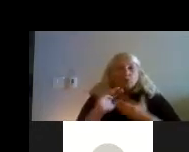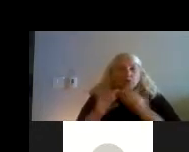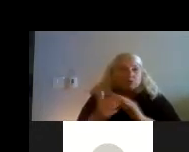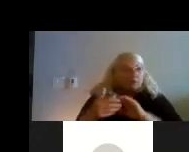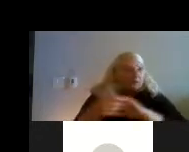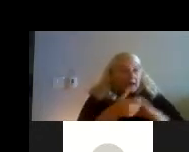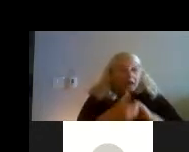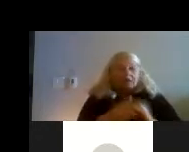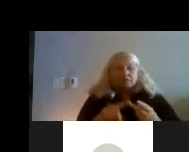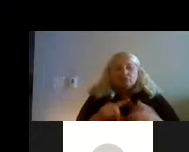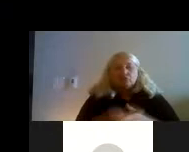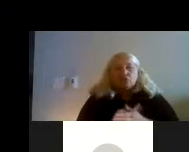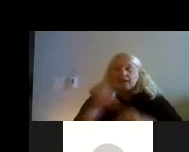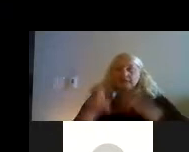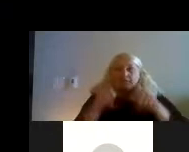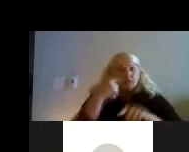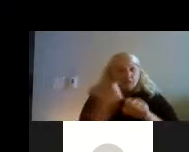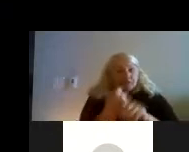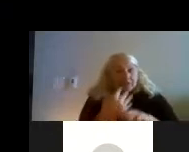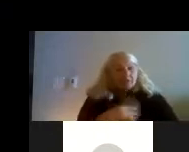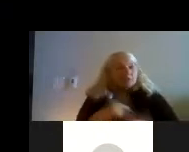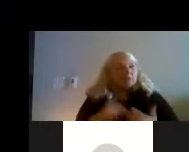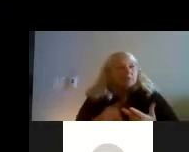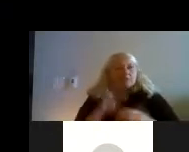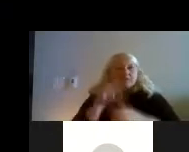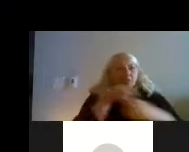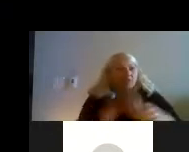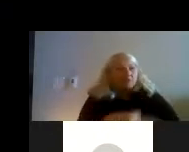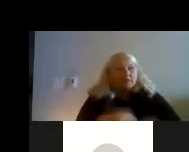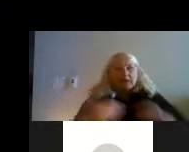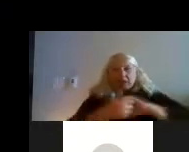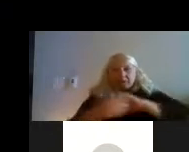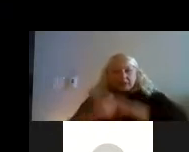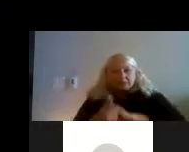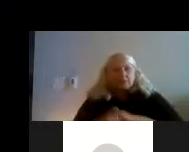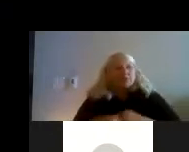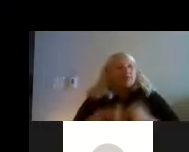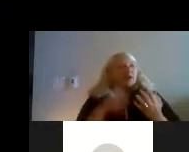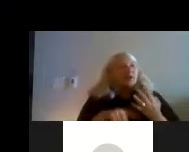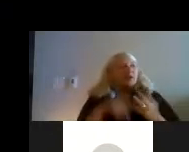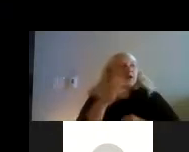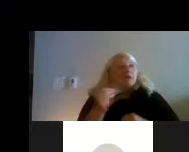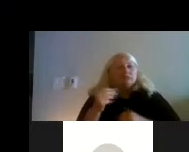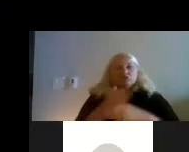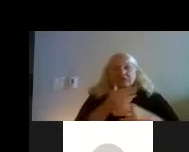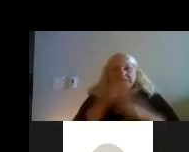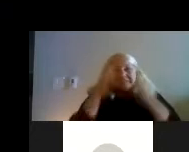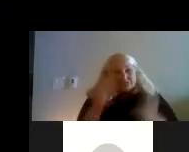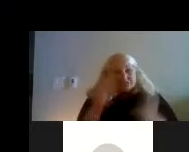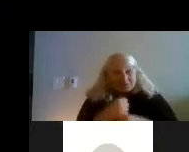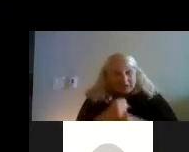for feedback, involving, collaborating, which starts to get at some shared decision making, and